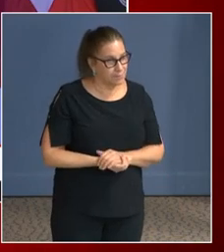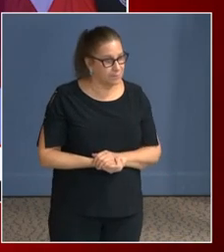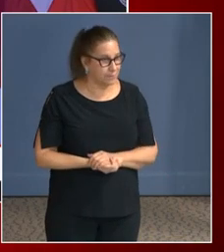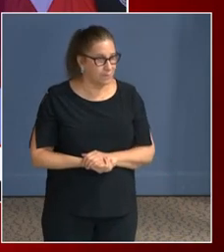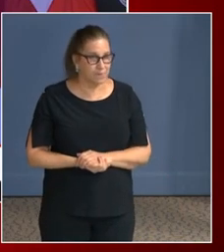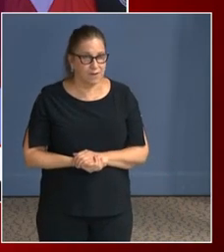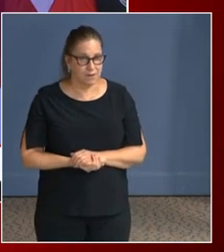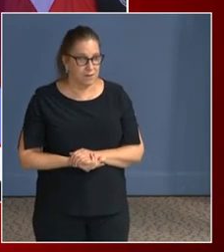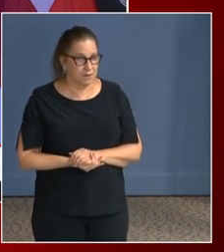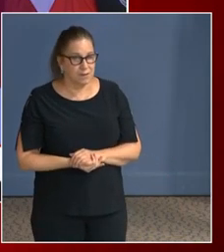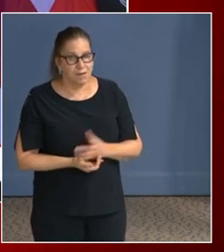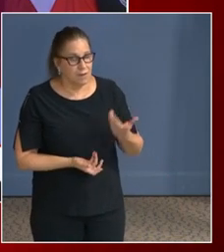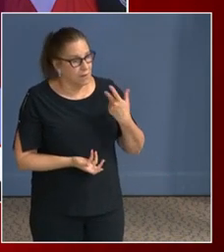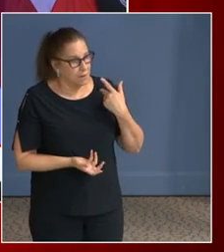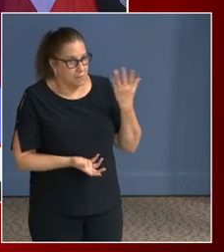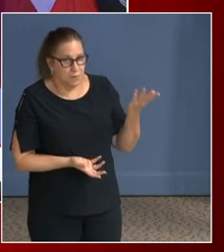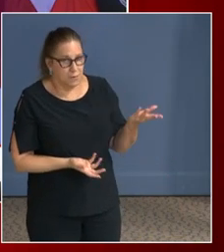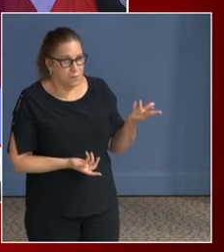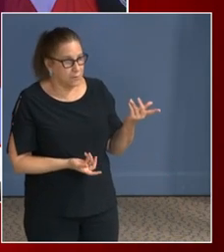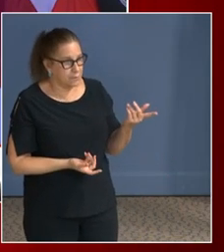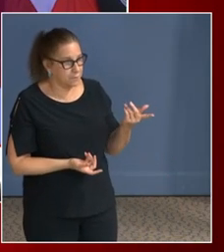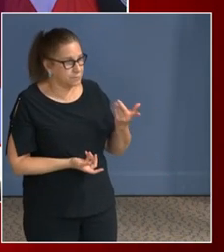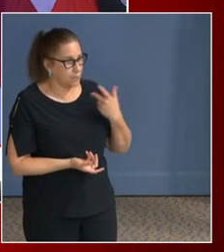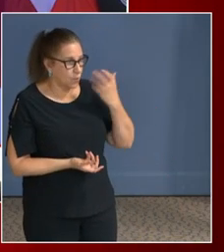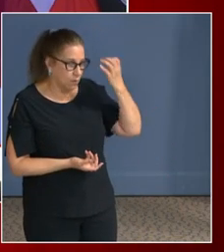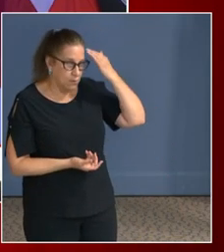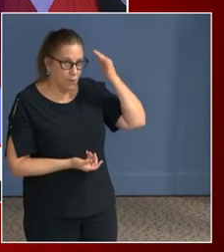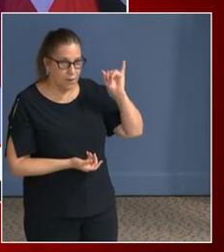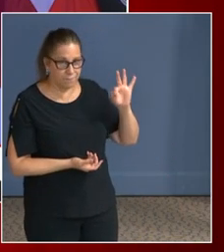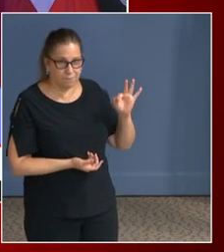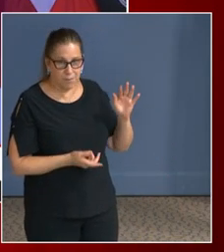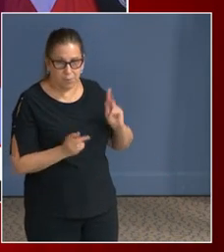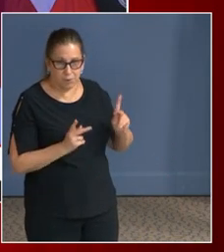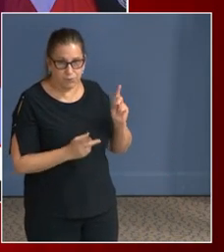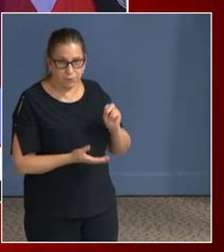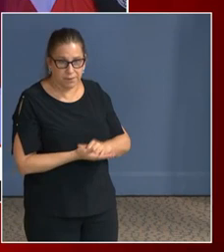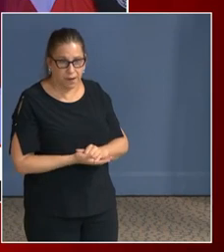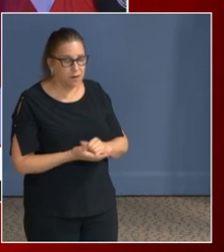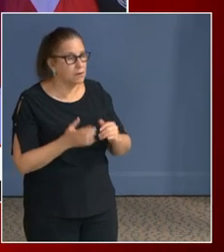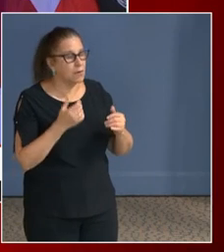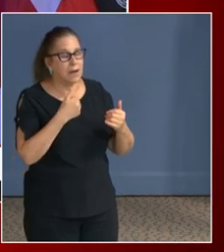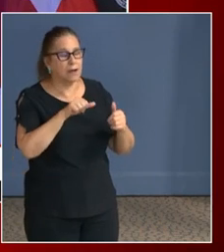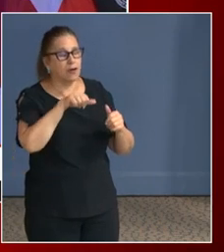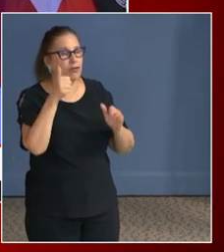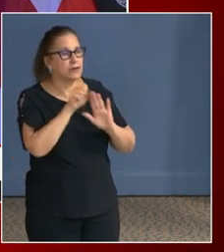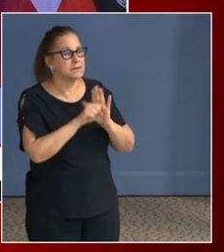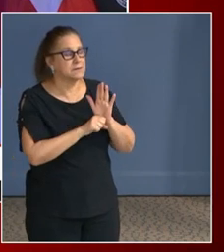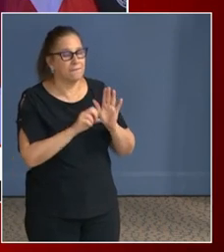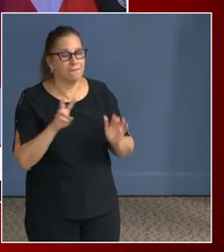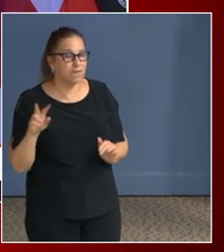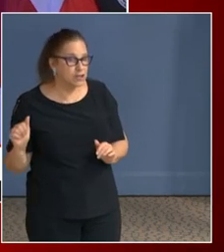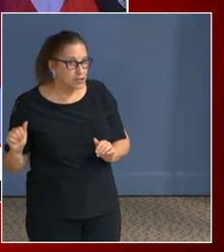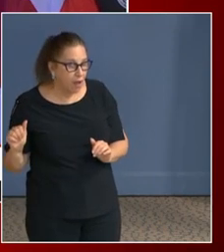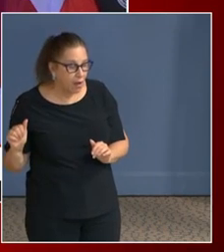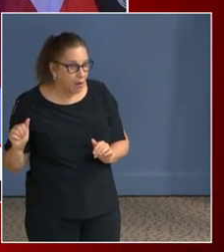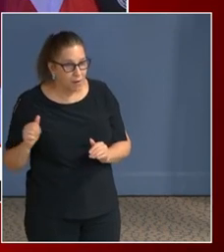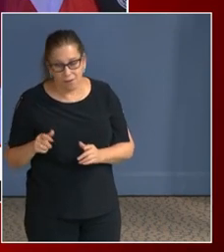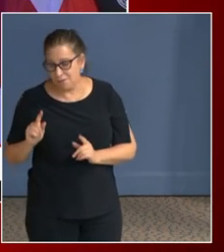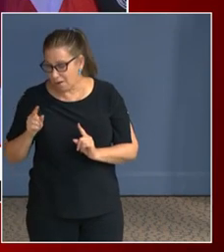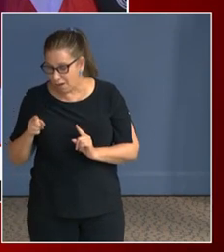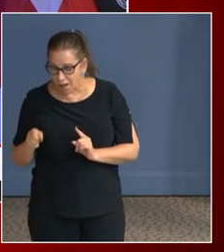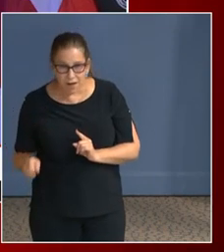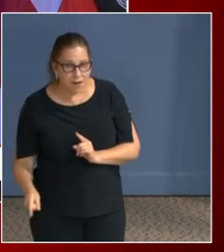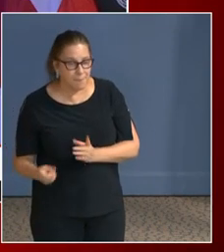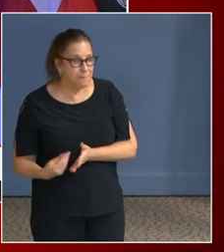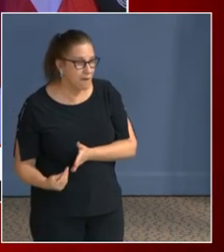fact, you said, I don't think they're allowed in Maryland. or a state where they are allowed. Yeah. Right. So it is legal to transport what are legal fireworks Yes.